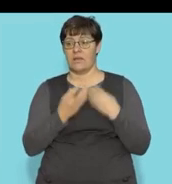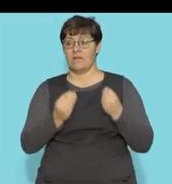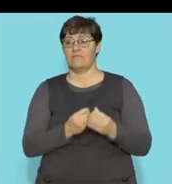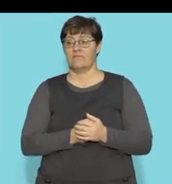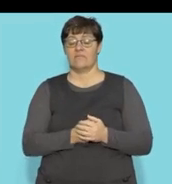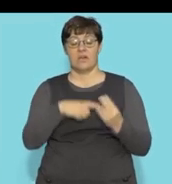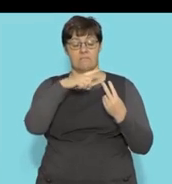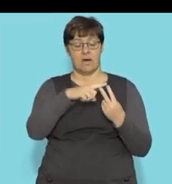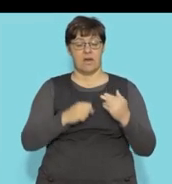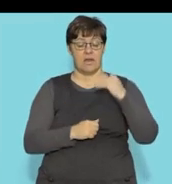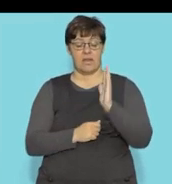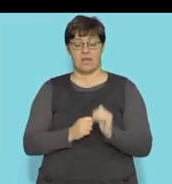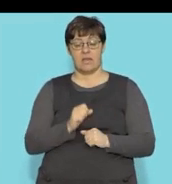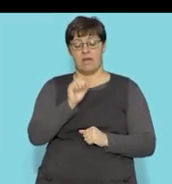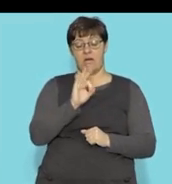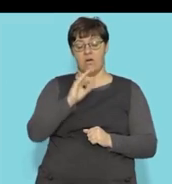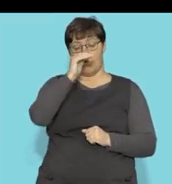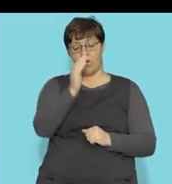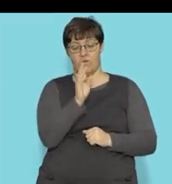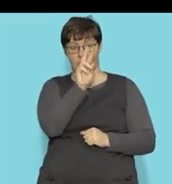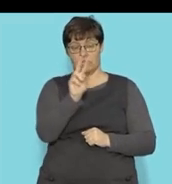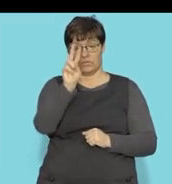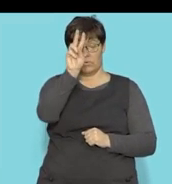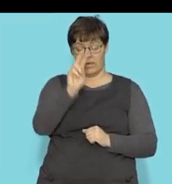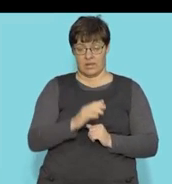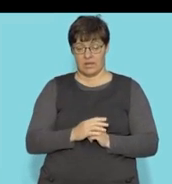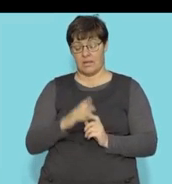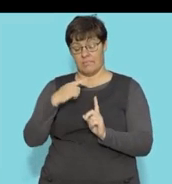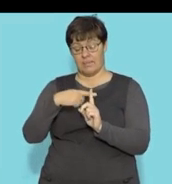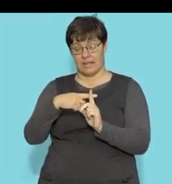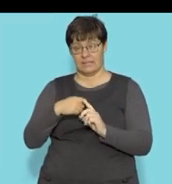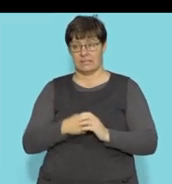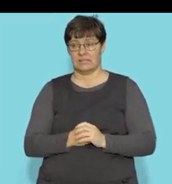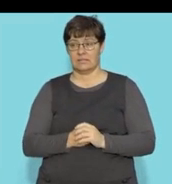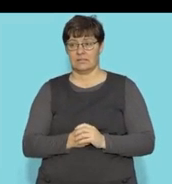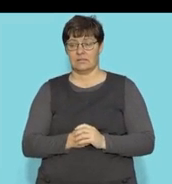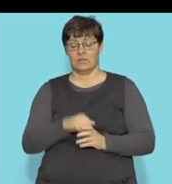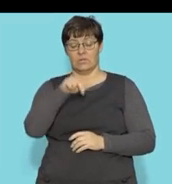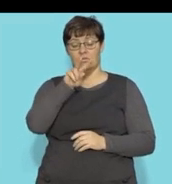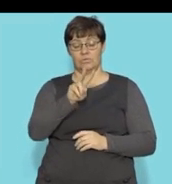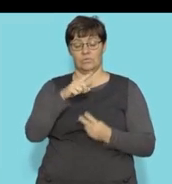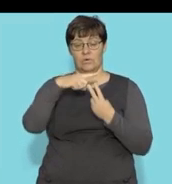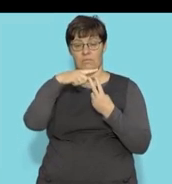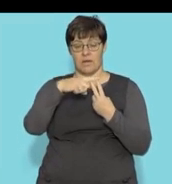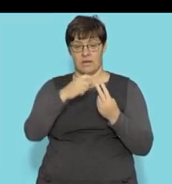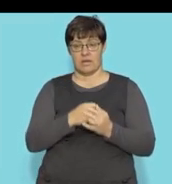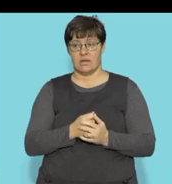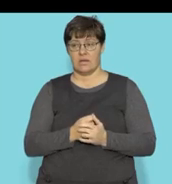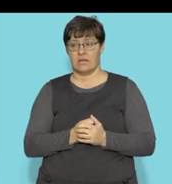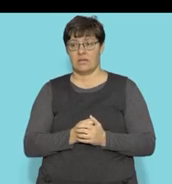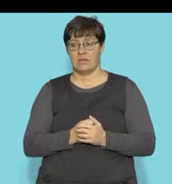So I've got pi times 3 squared plus 2